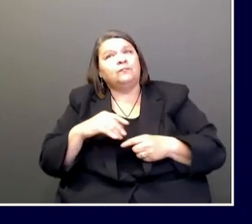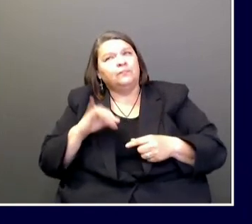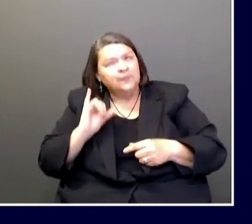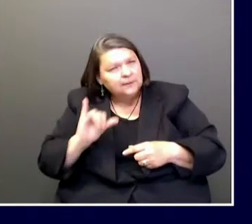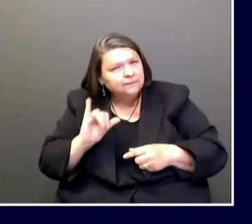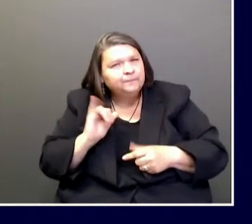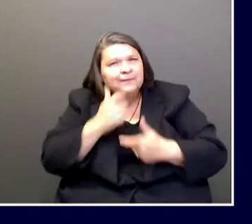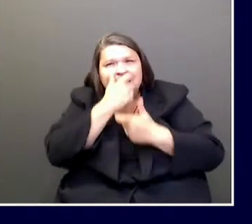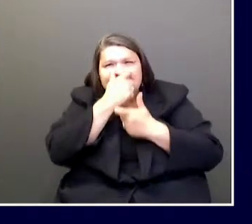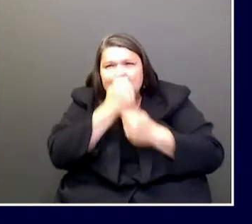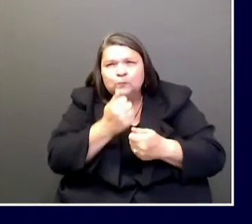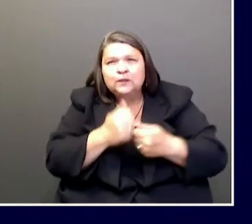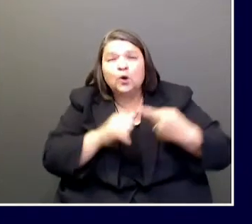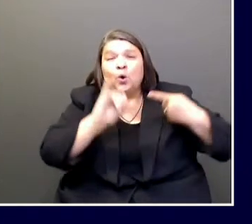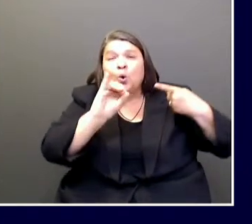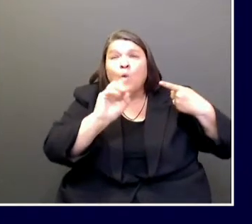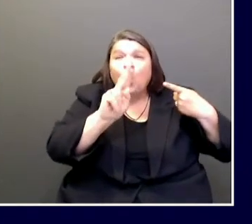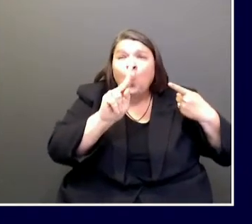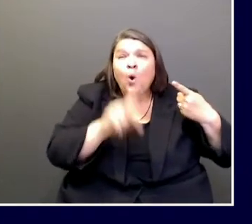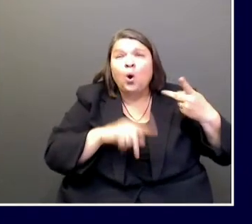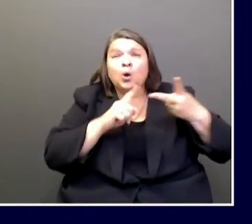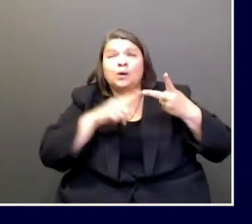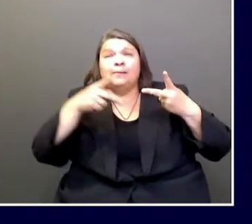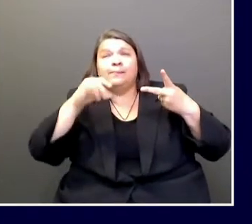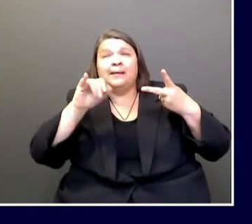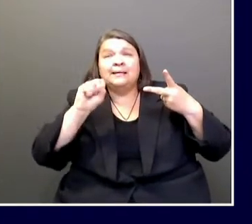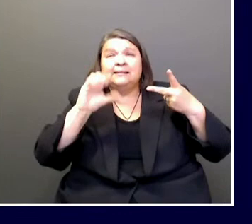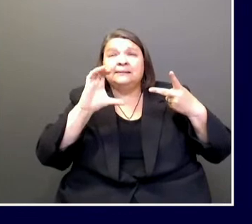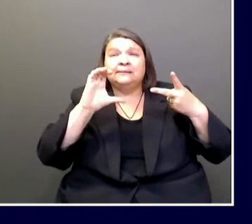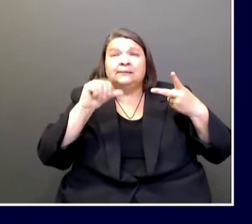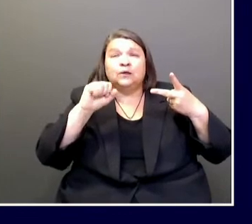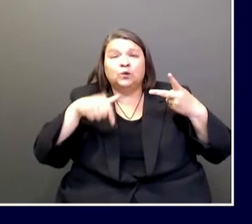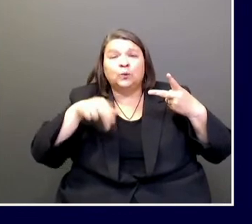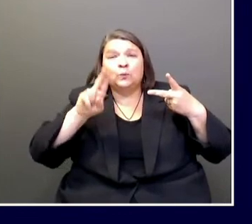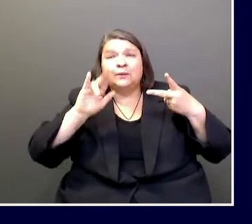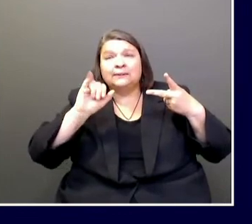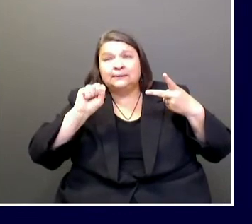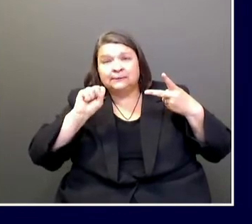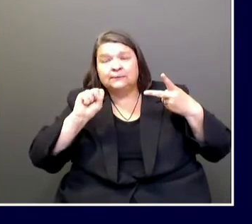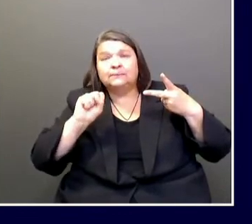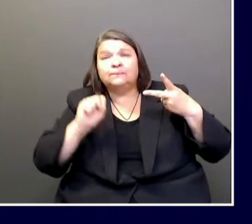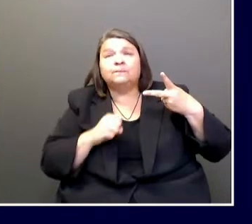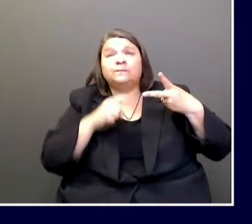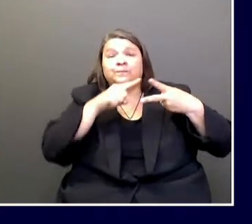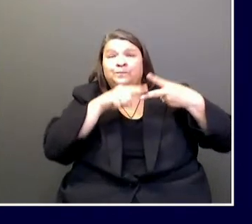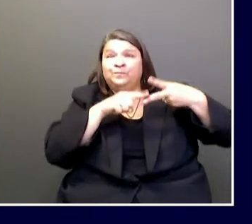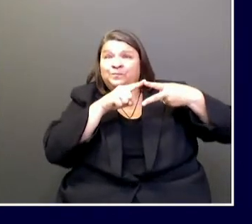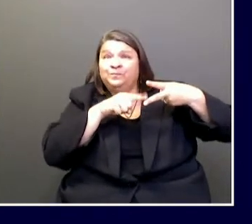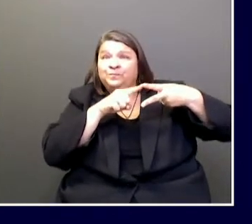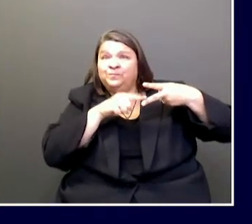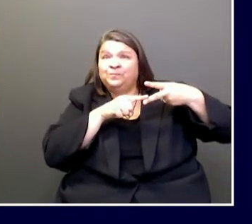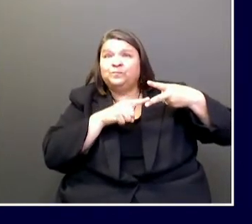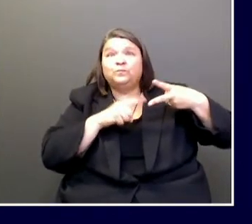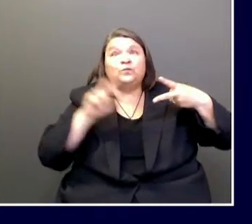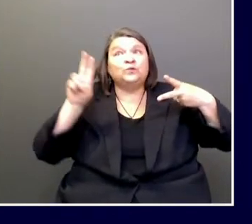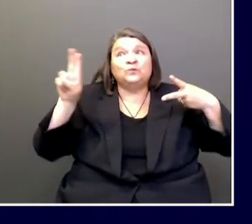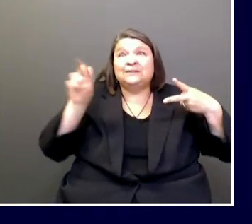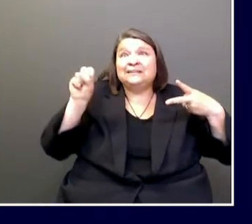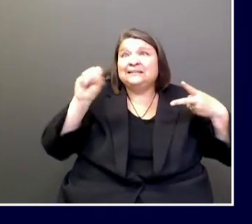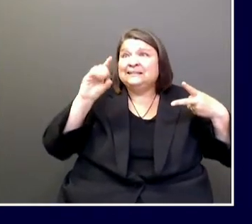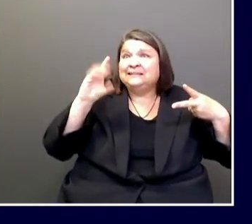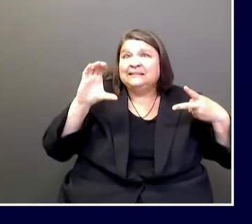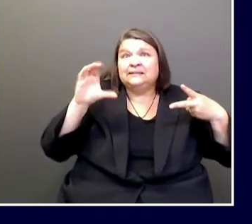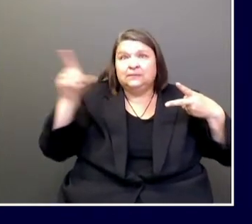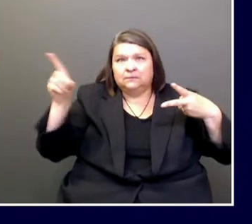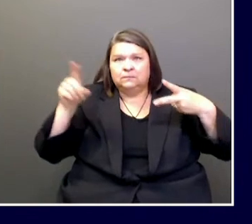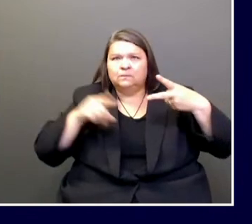Piscataquis are above the thresholds for substantial and high. Thankfully, not so much higher than them. So we hope